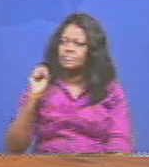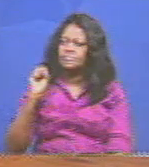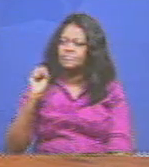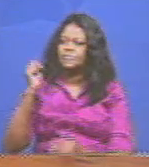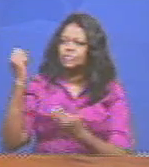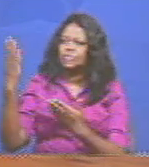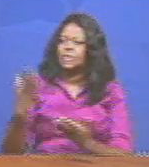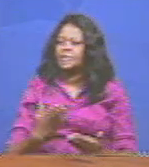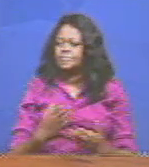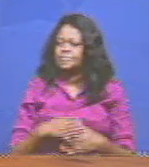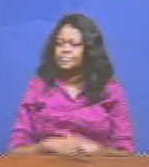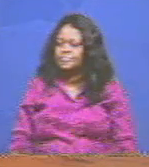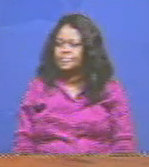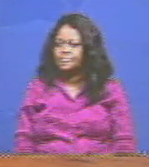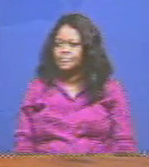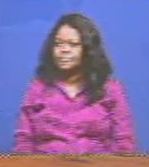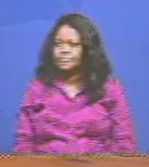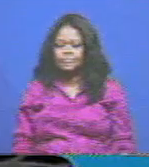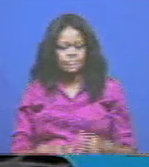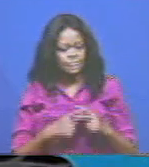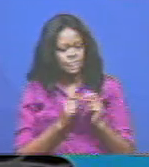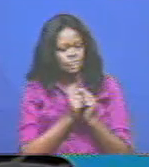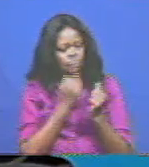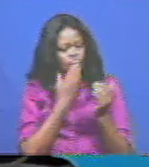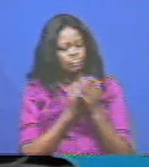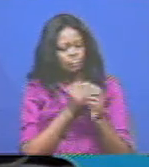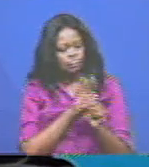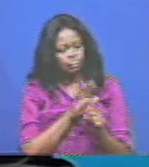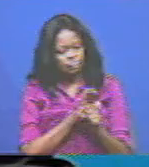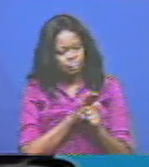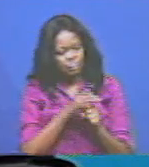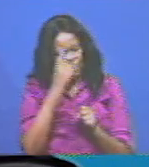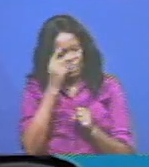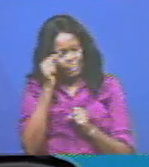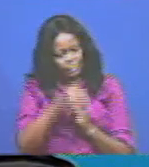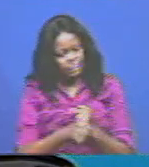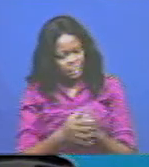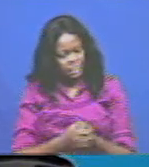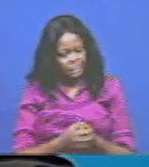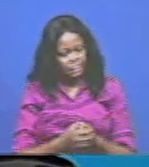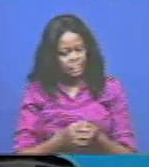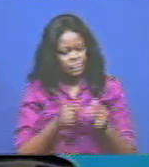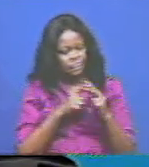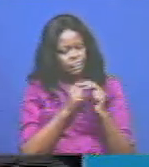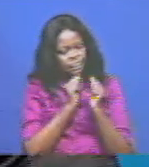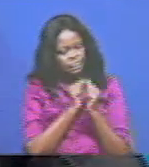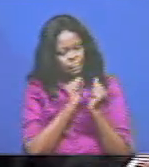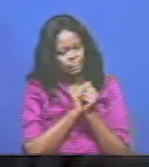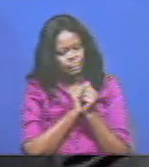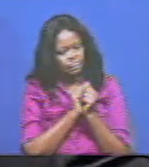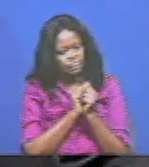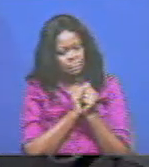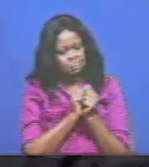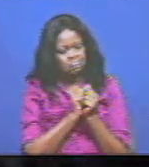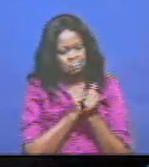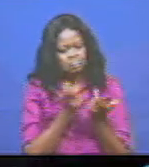Mheshimiwa. Thank you. Gentlemen, begin with, thank you so much for making time for us. To begin with, I remember